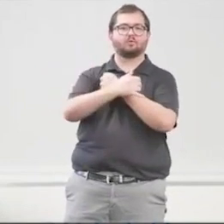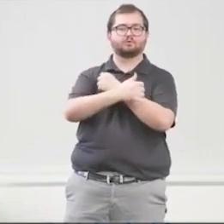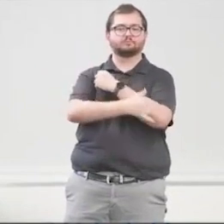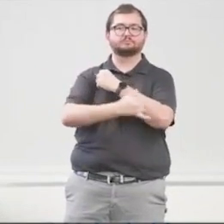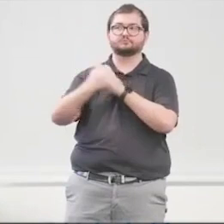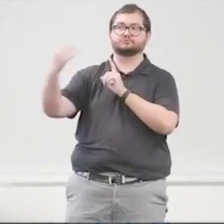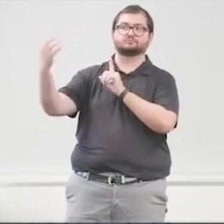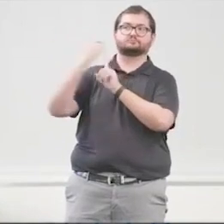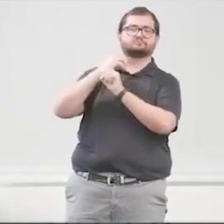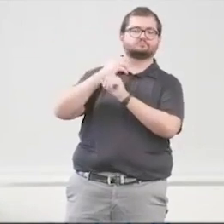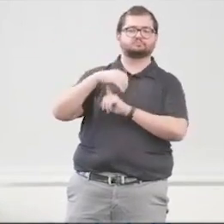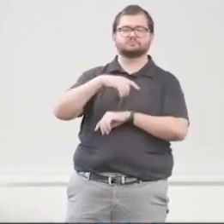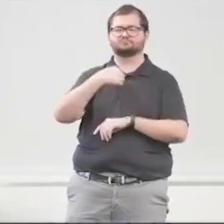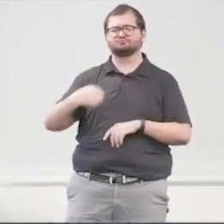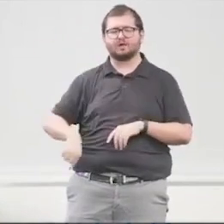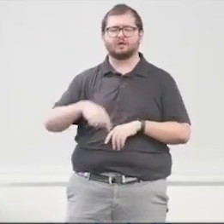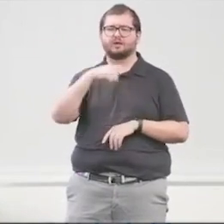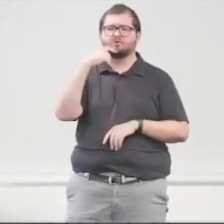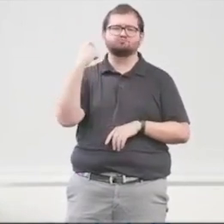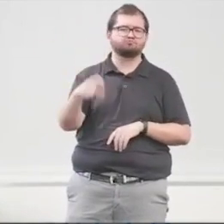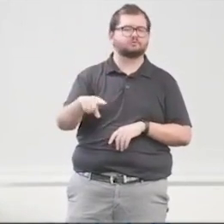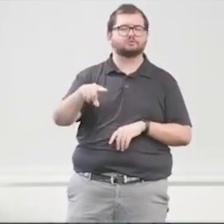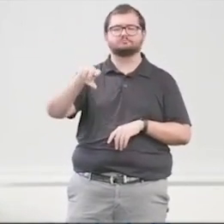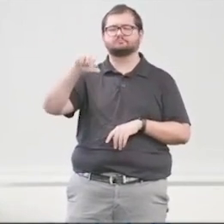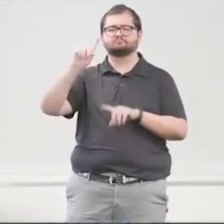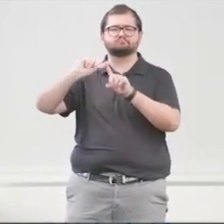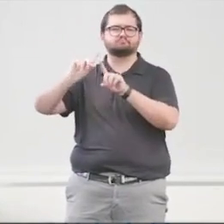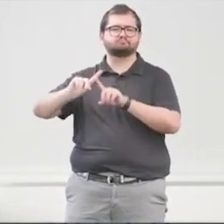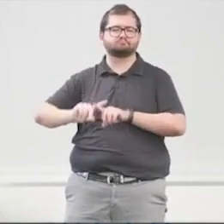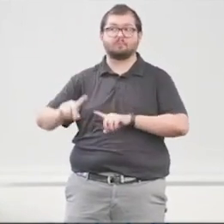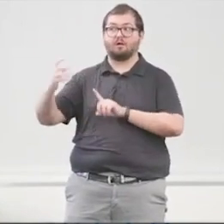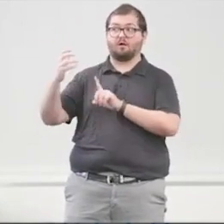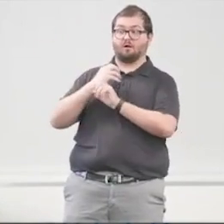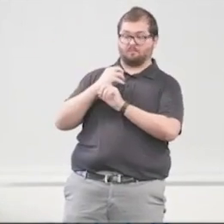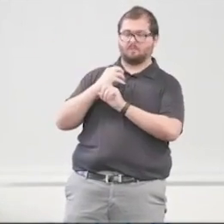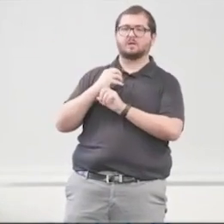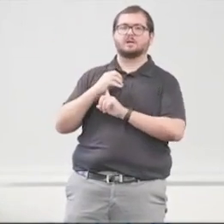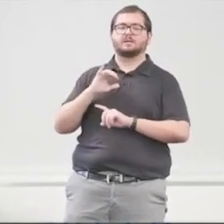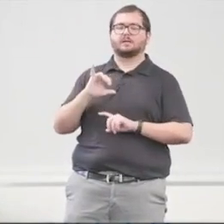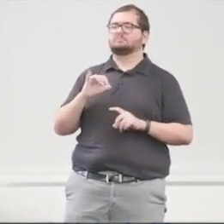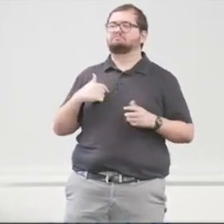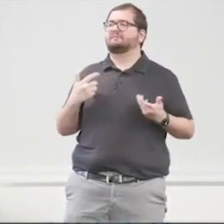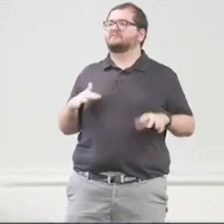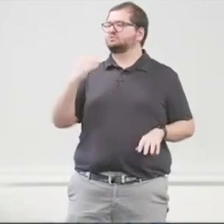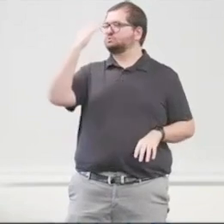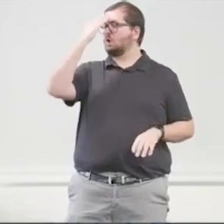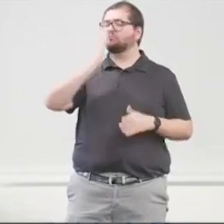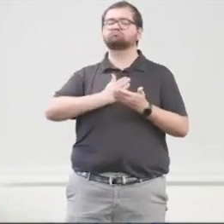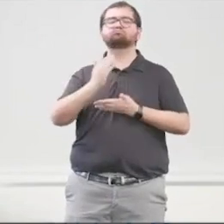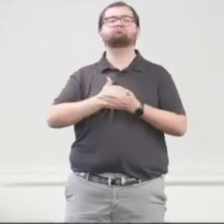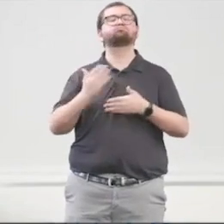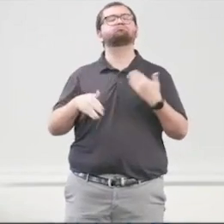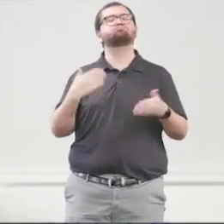from China or Russia or elsewhere, we have the muscle memory to